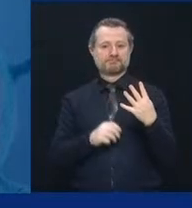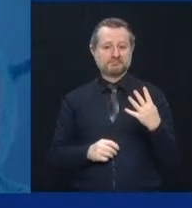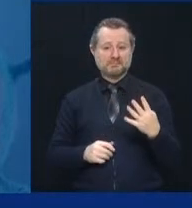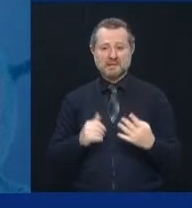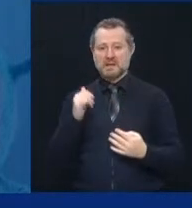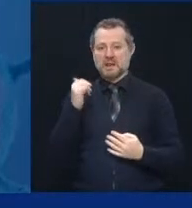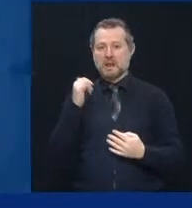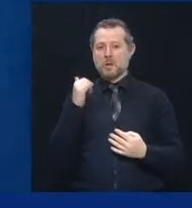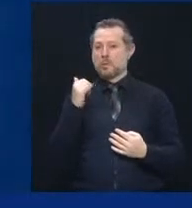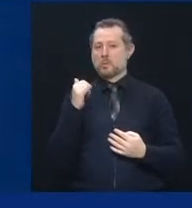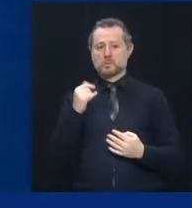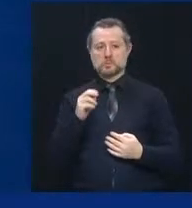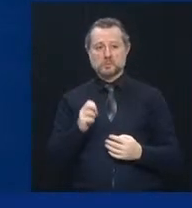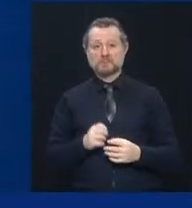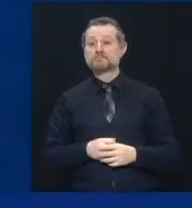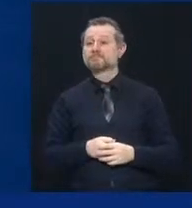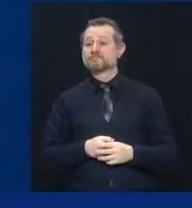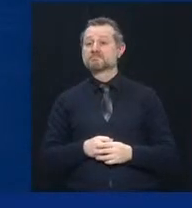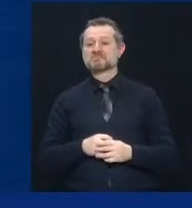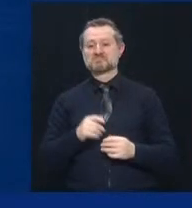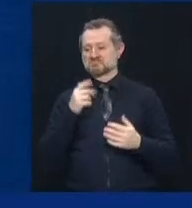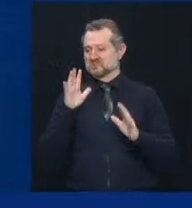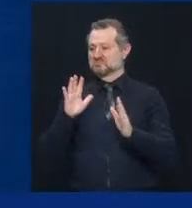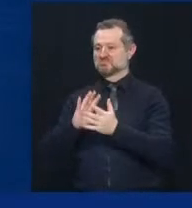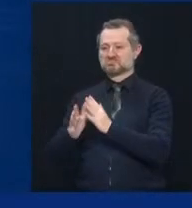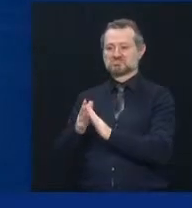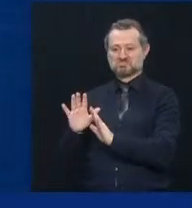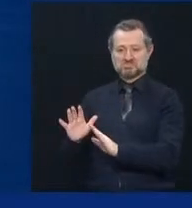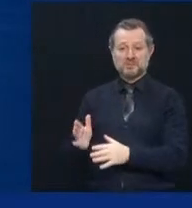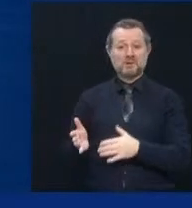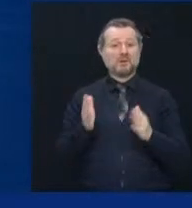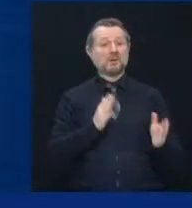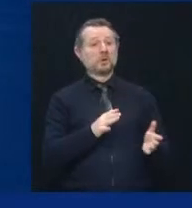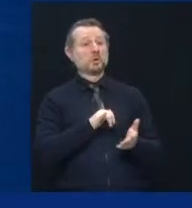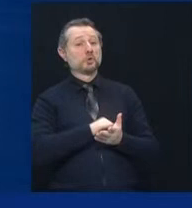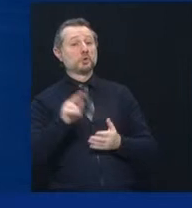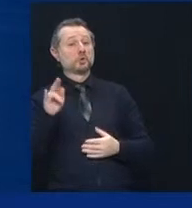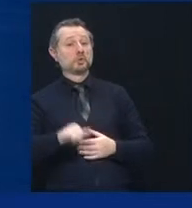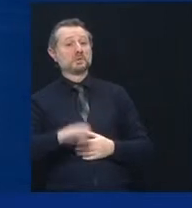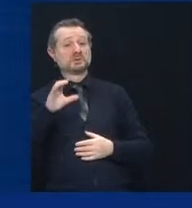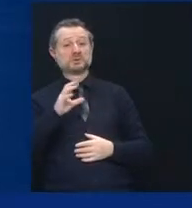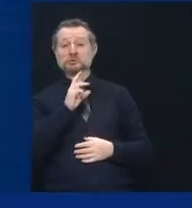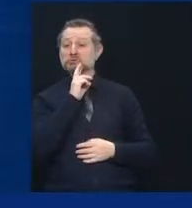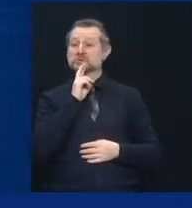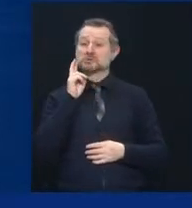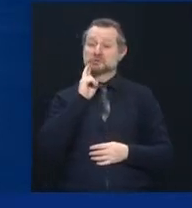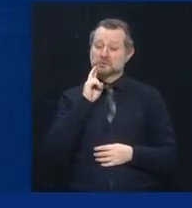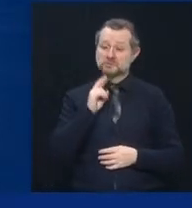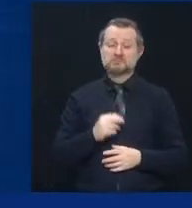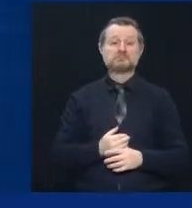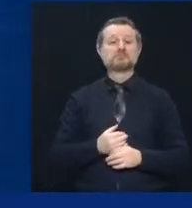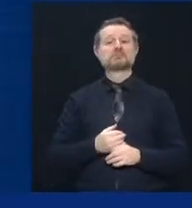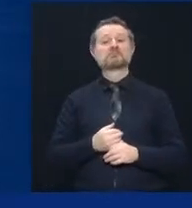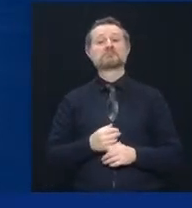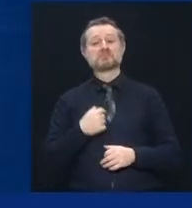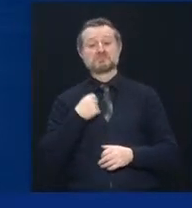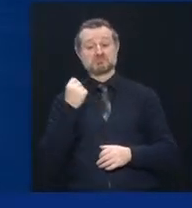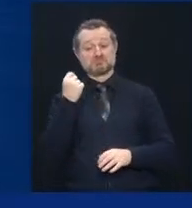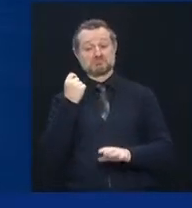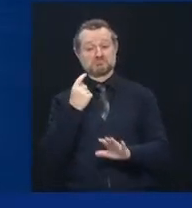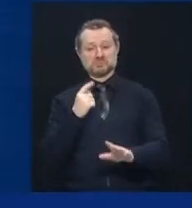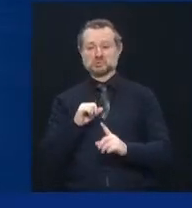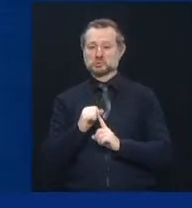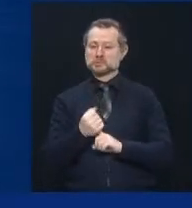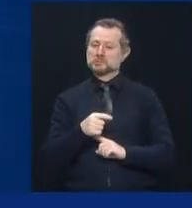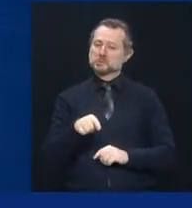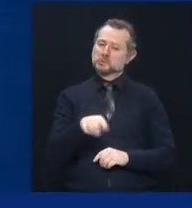zones, the orange zones are lifted. New York City restaurants, I understand the situation on the restaurants. New